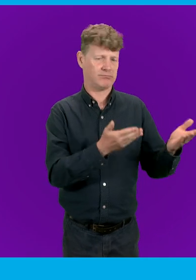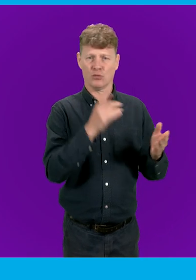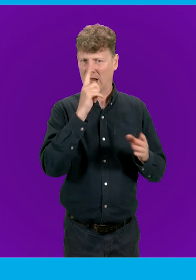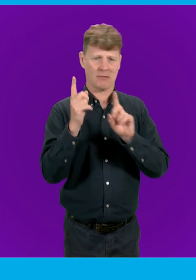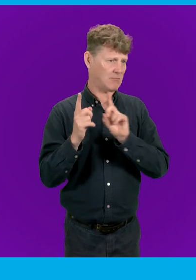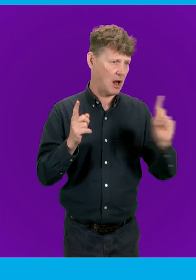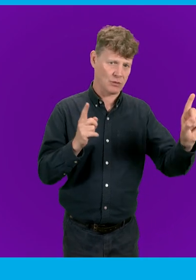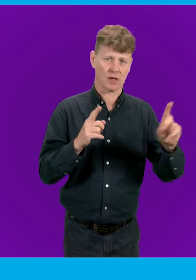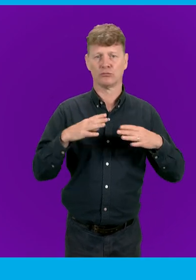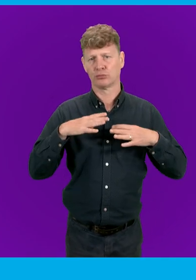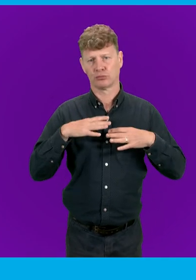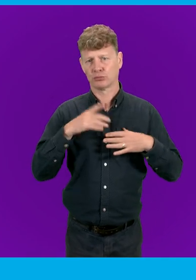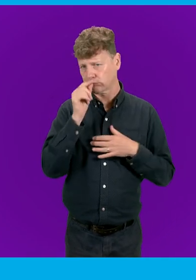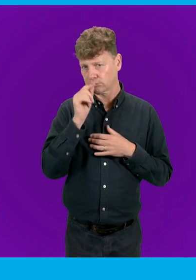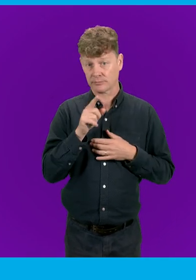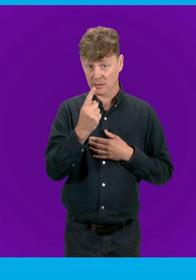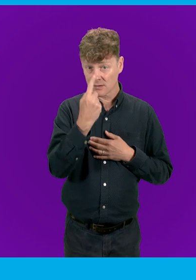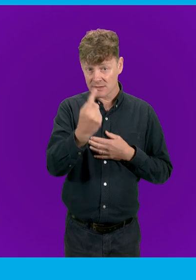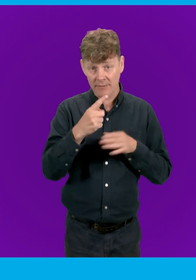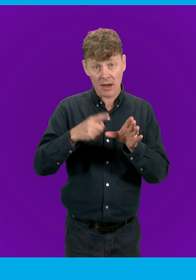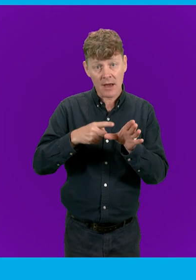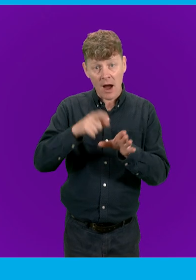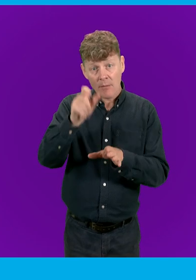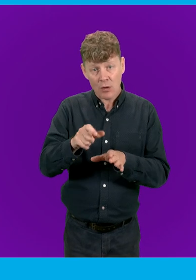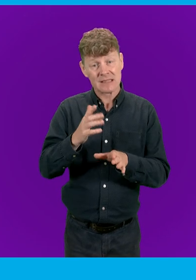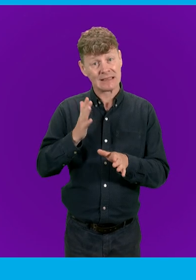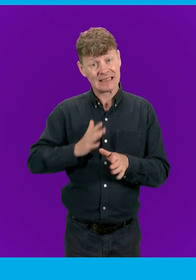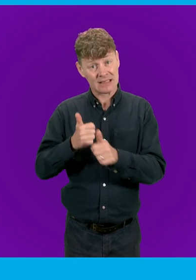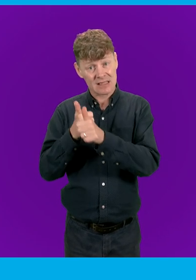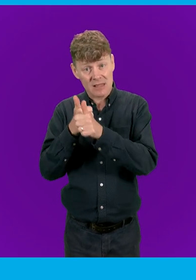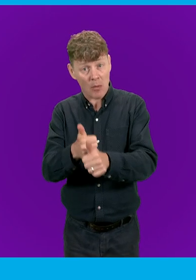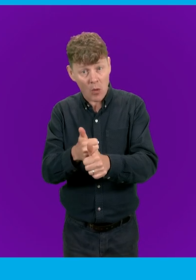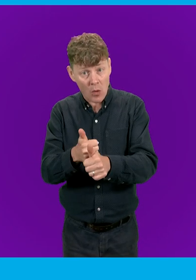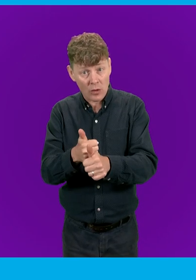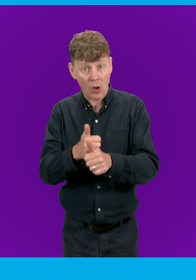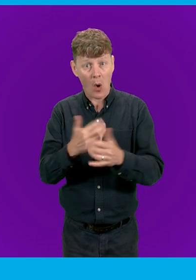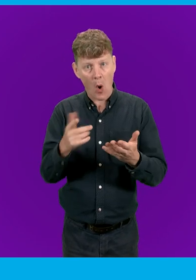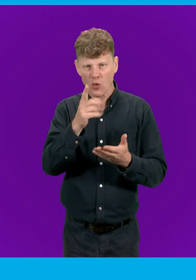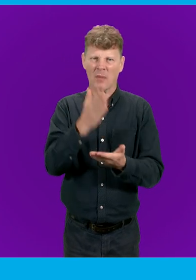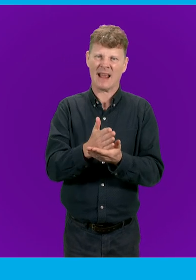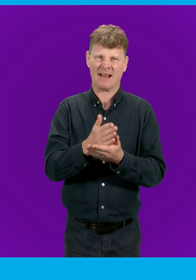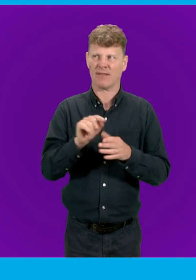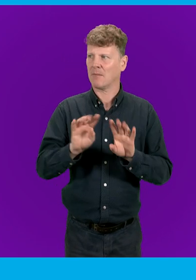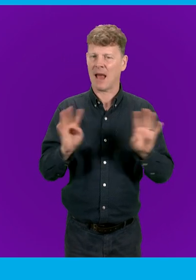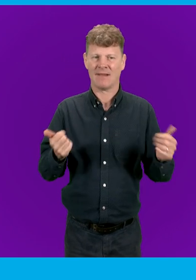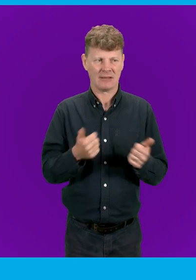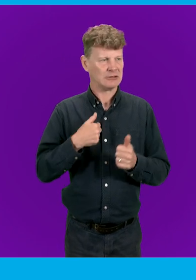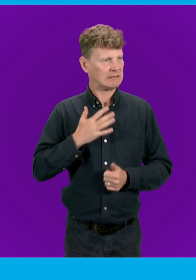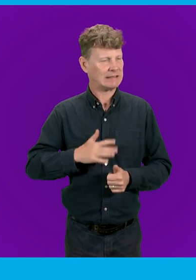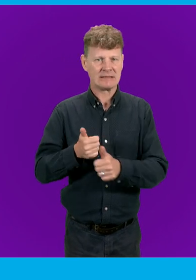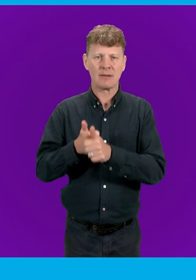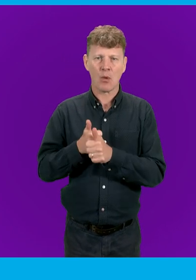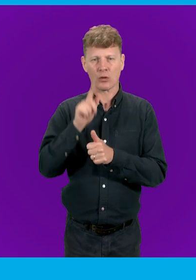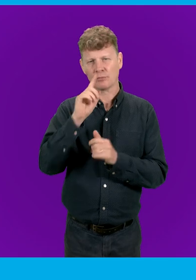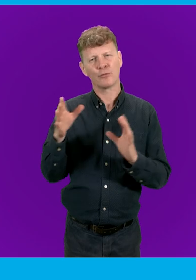take a break. If you're a young person who is needing support or believes you need support after this panel, you can contact